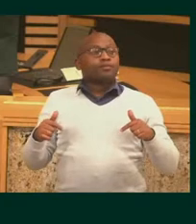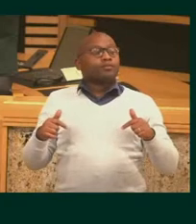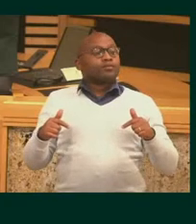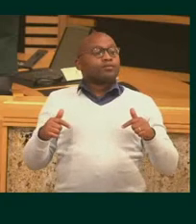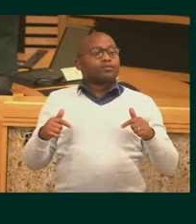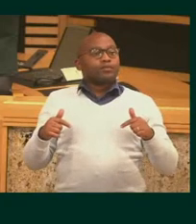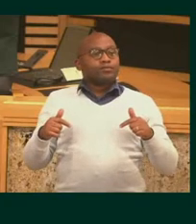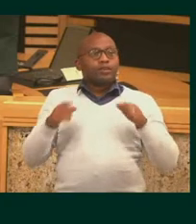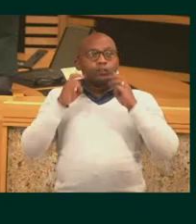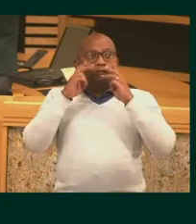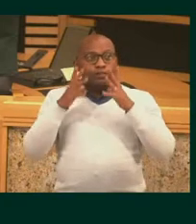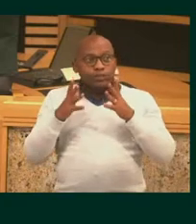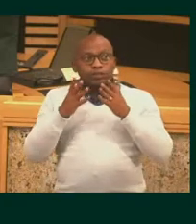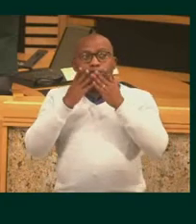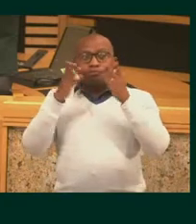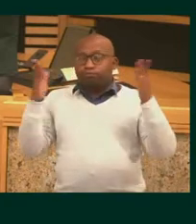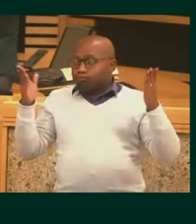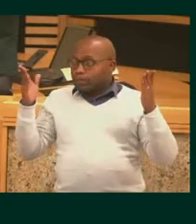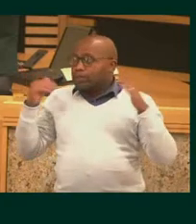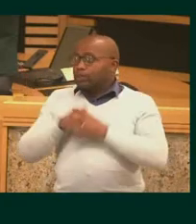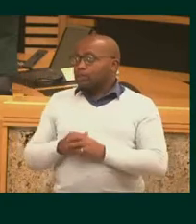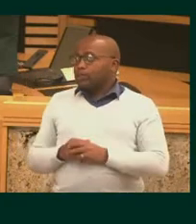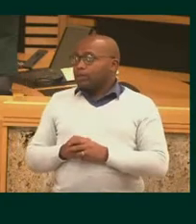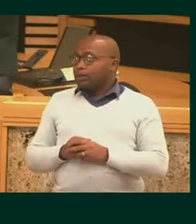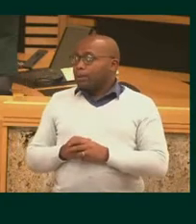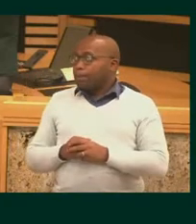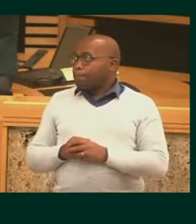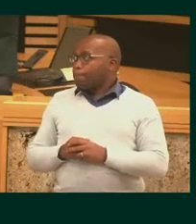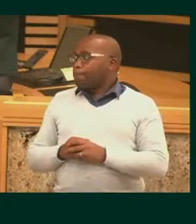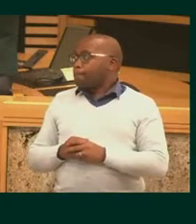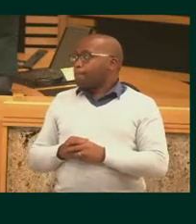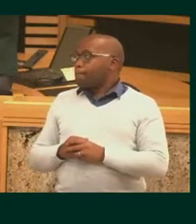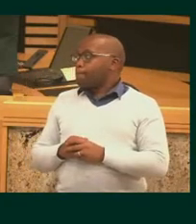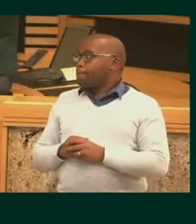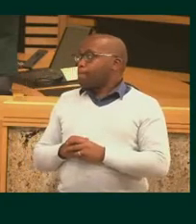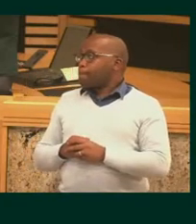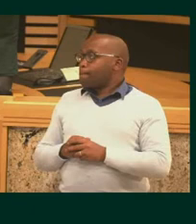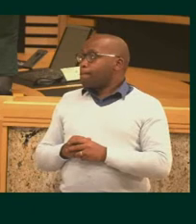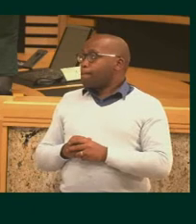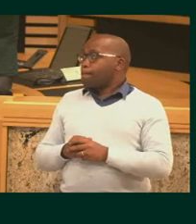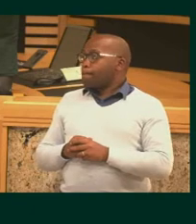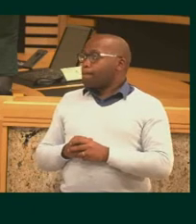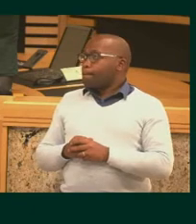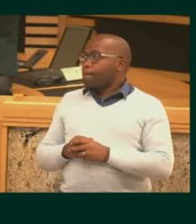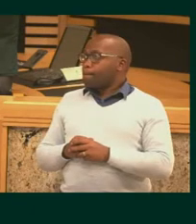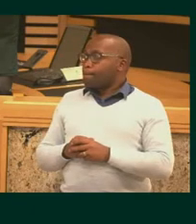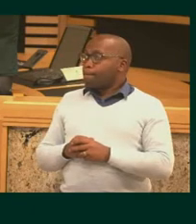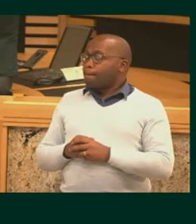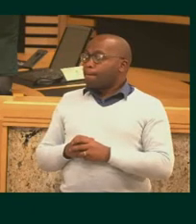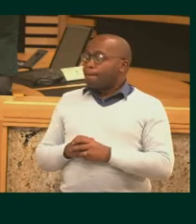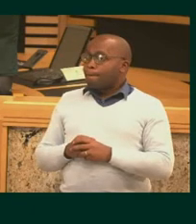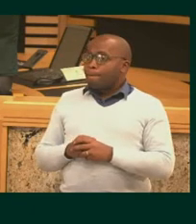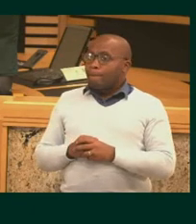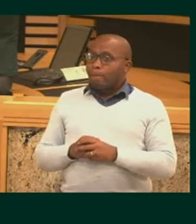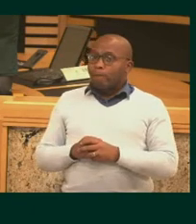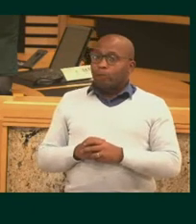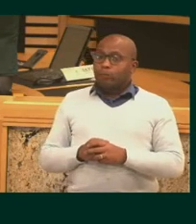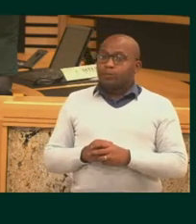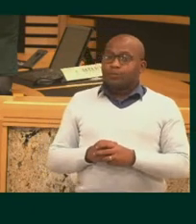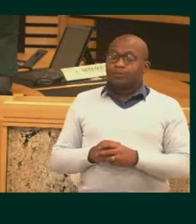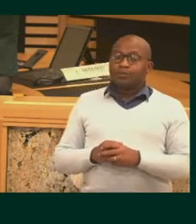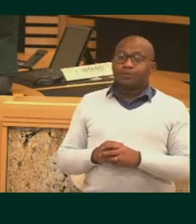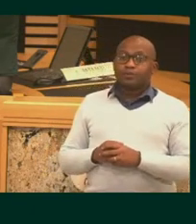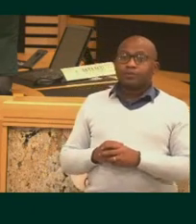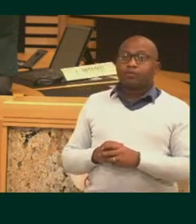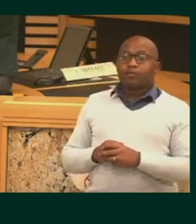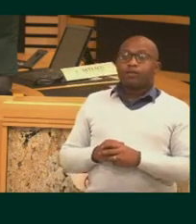guests and uh uh leaders of um the officials